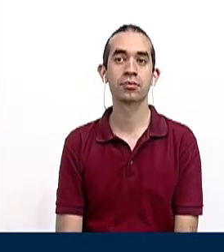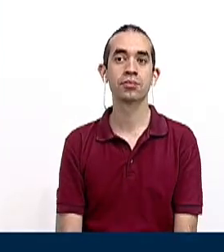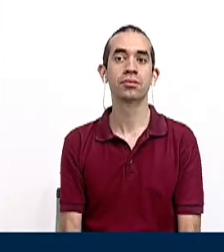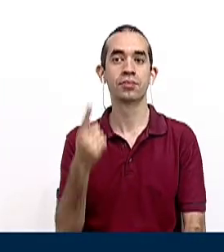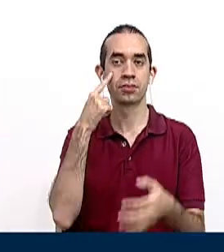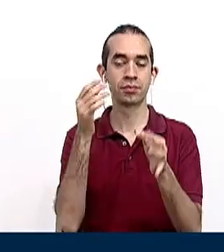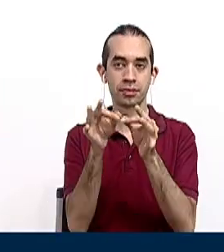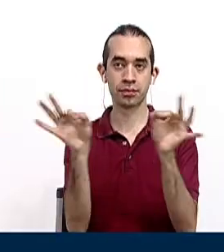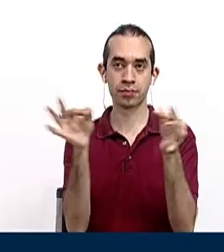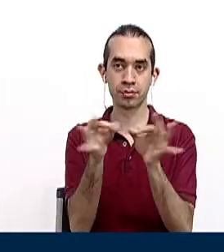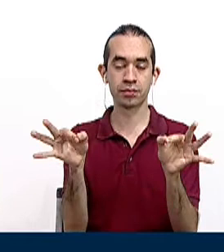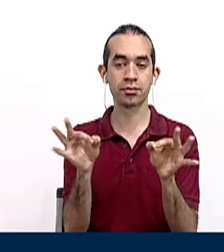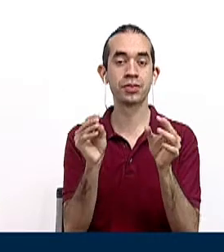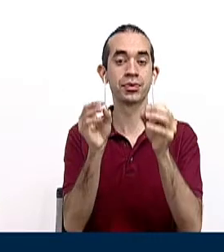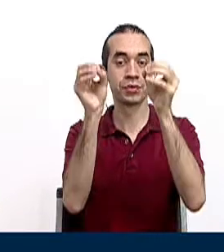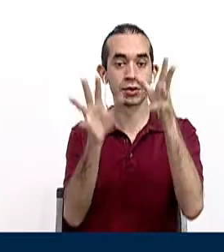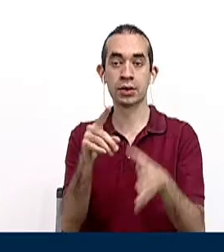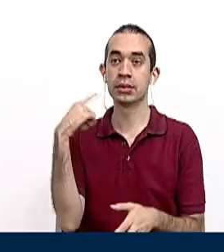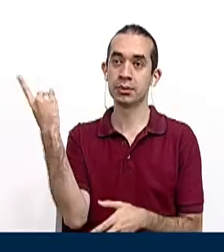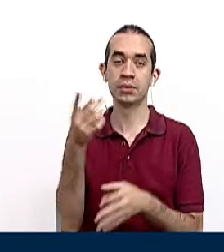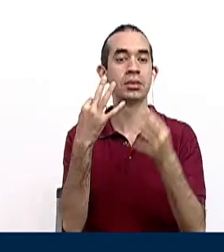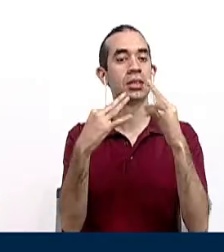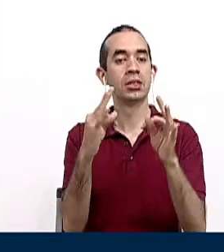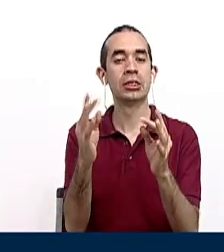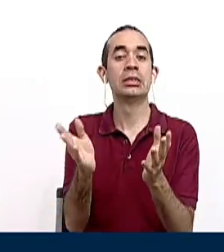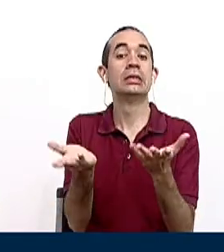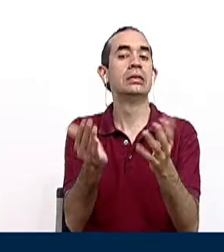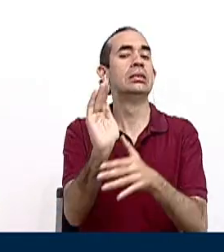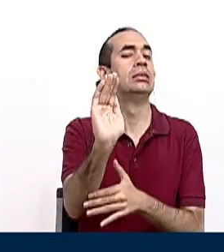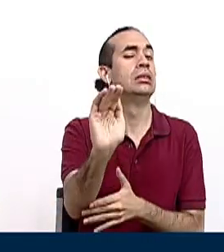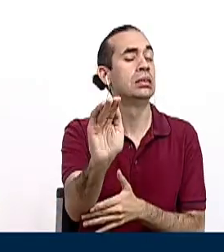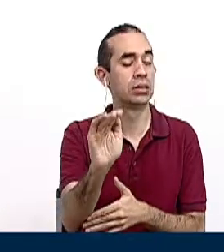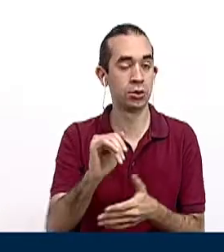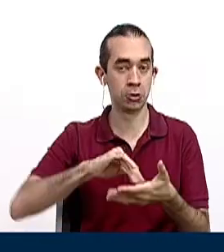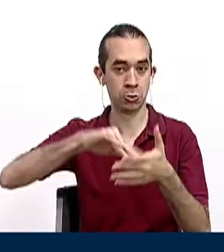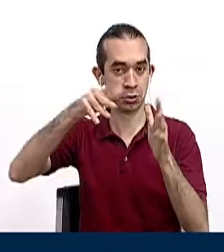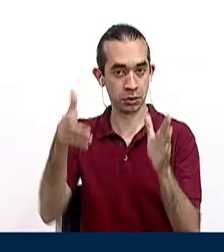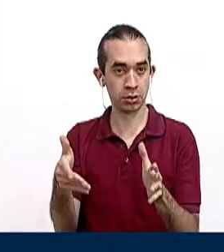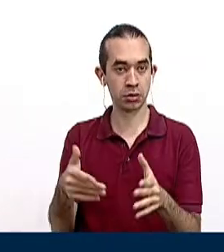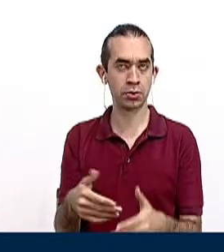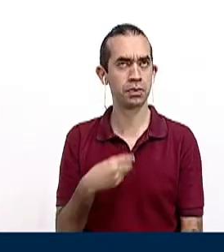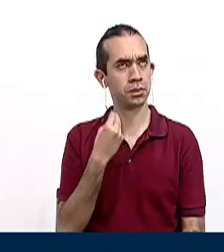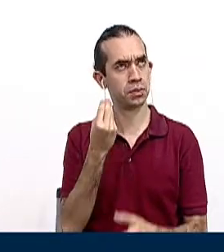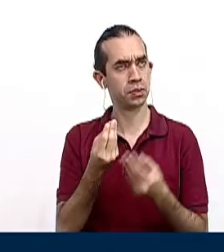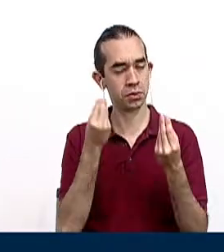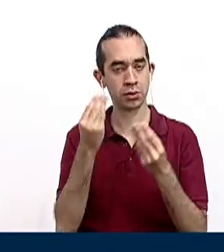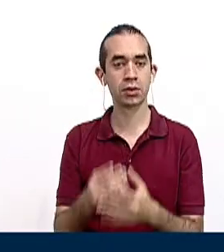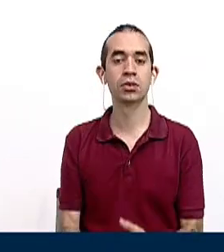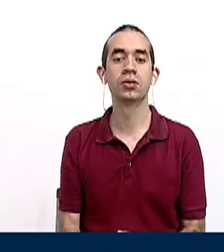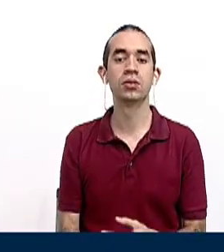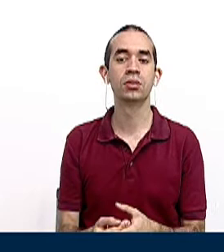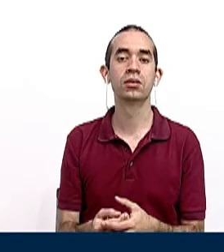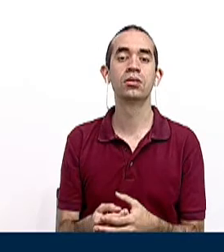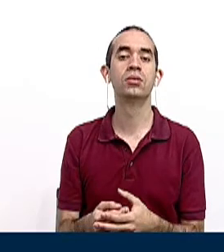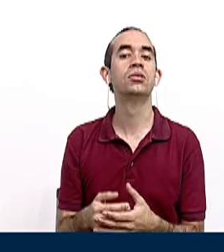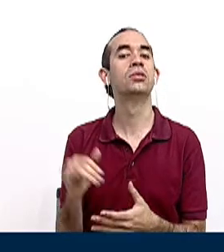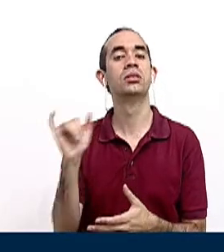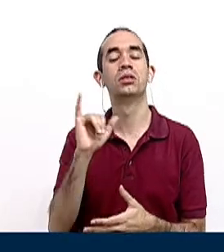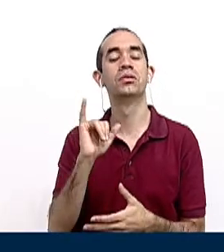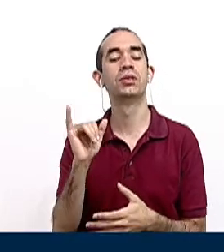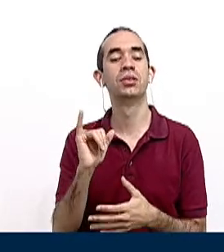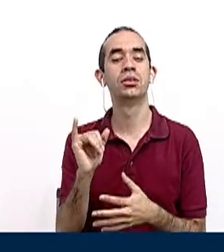at the sentence. Teachers always try to plant a seed in their students. So plant a seed is to motivate,